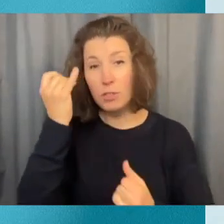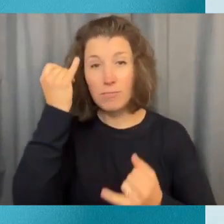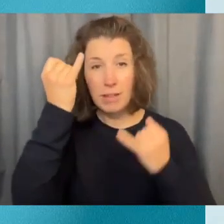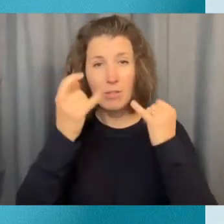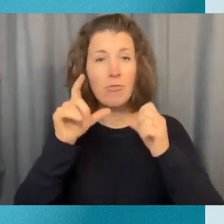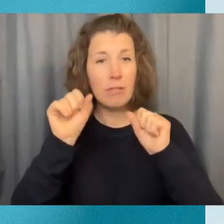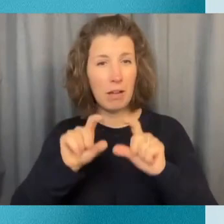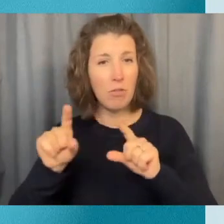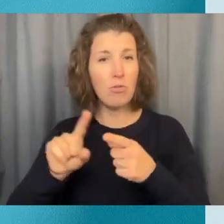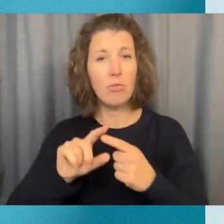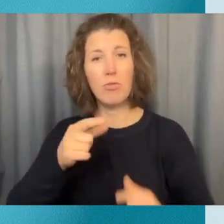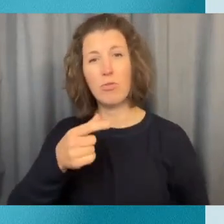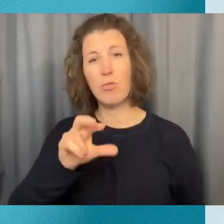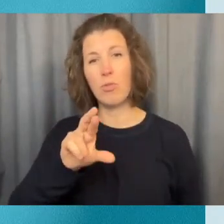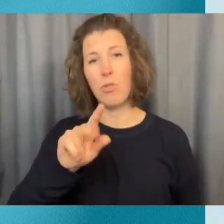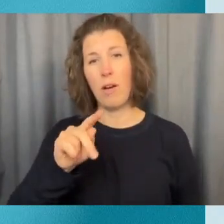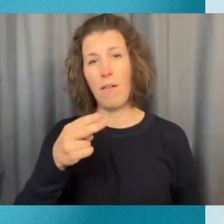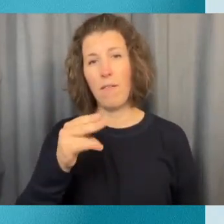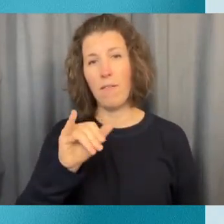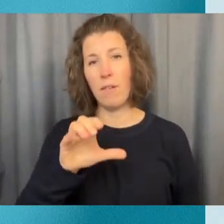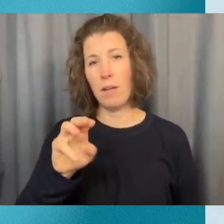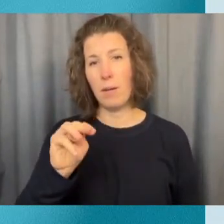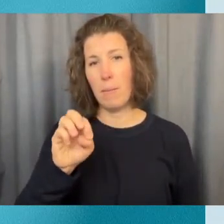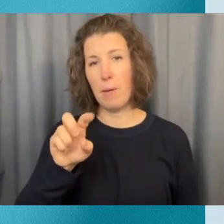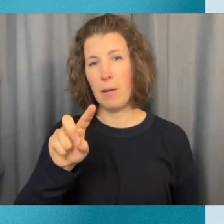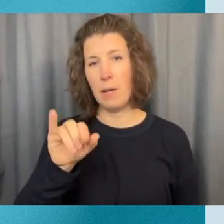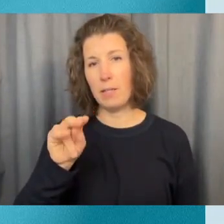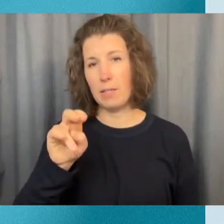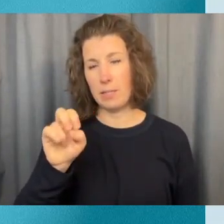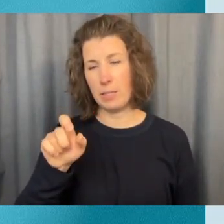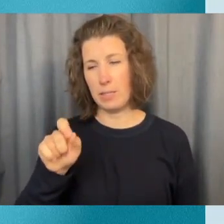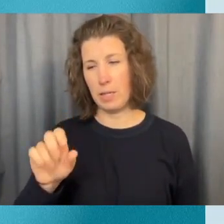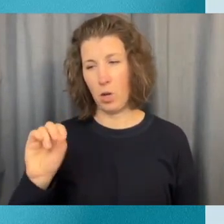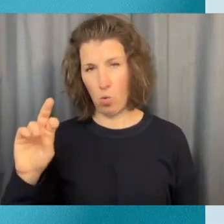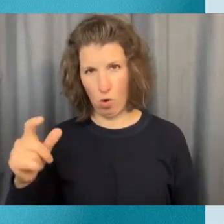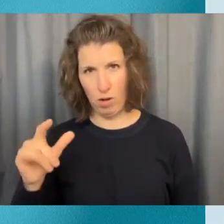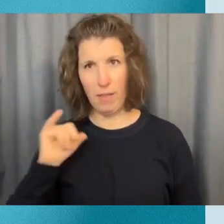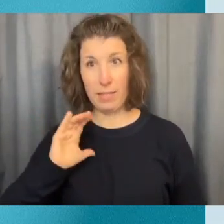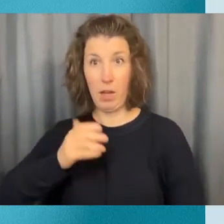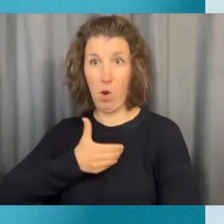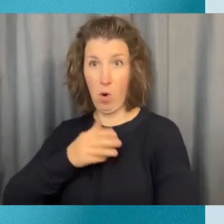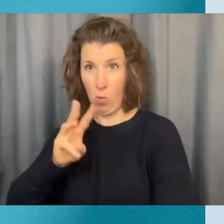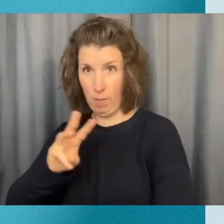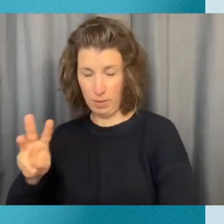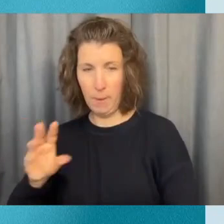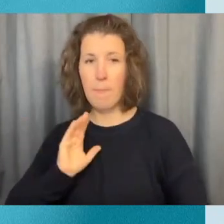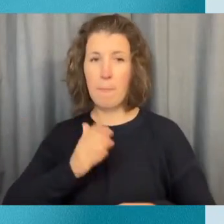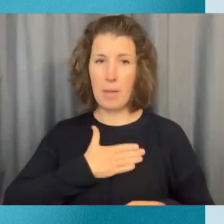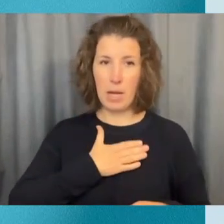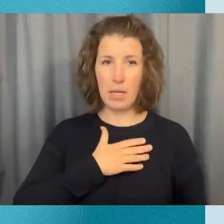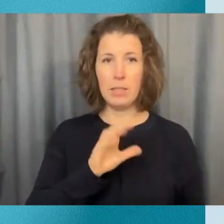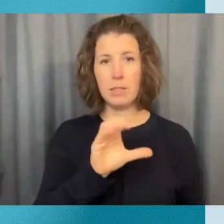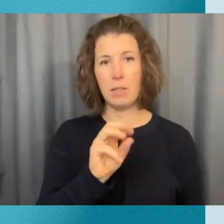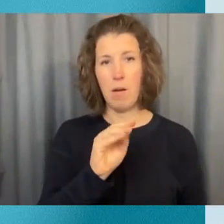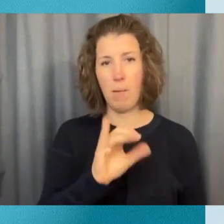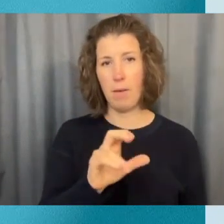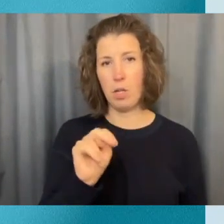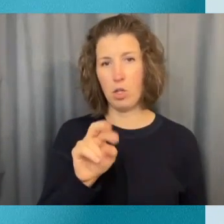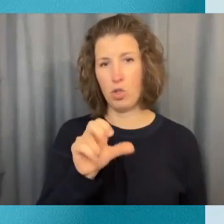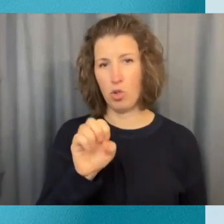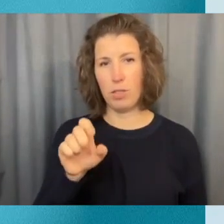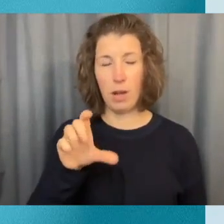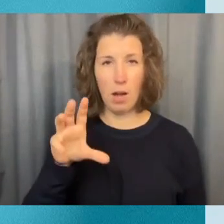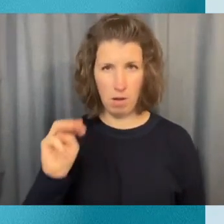go to graphicmedicine.org, which is our website. My website is comicnurse.com, and you can contact me directly there. And I have made